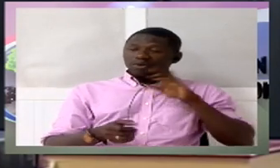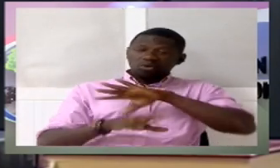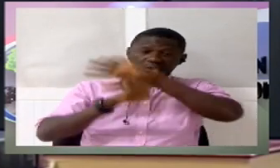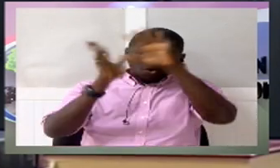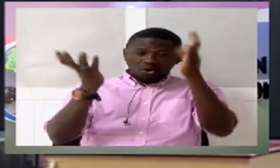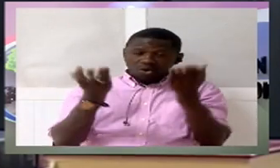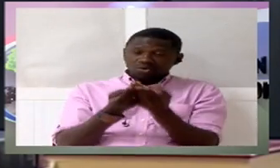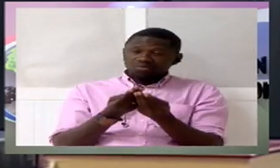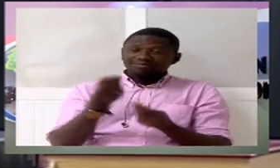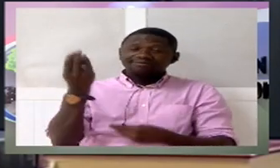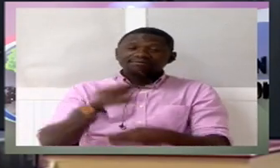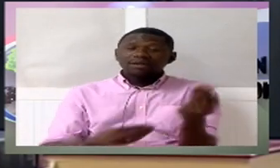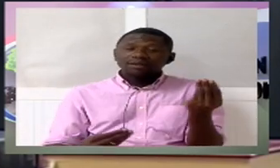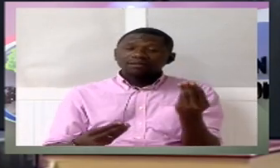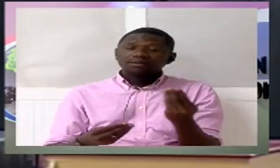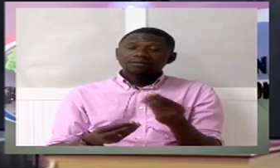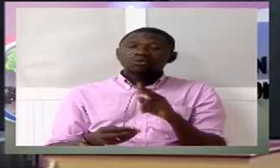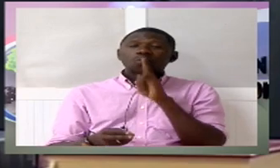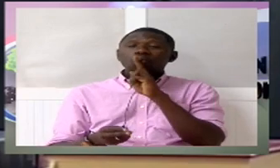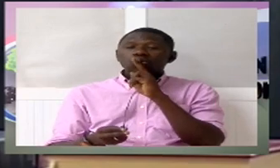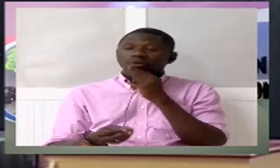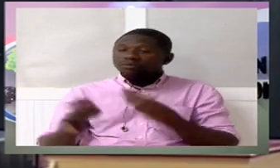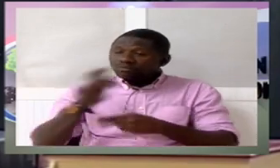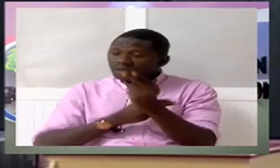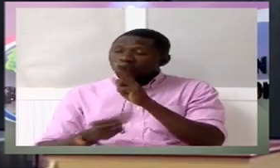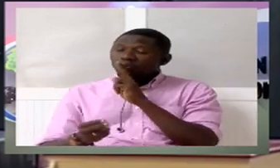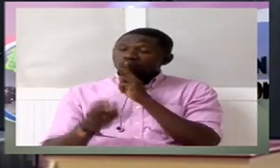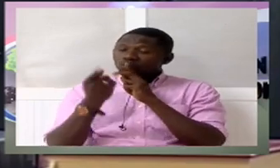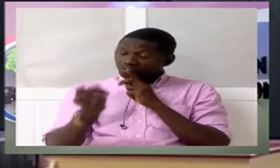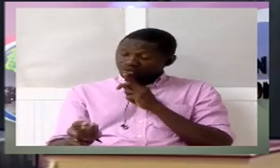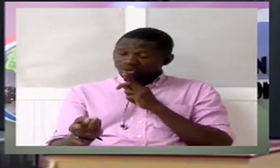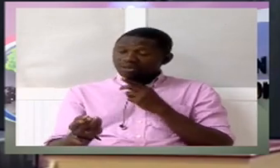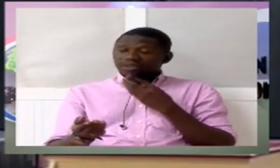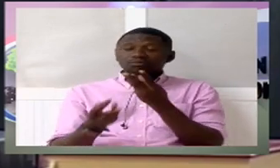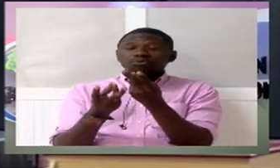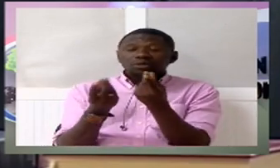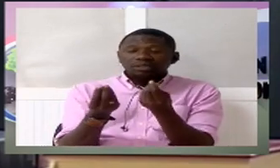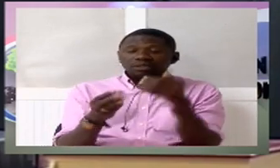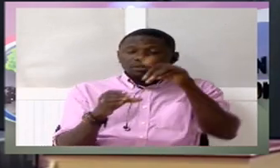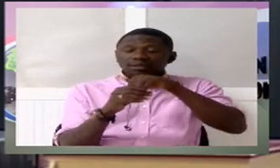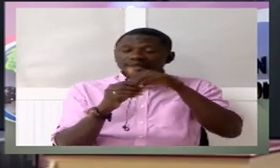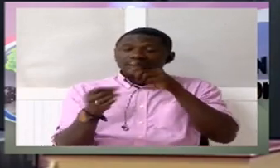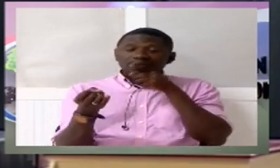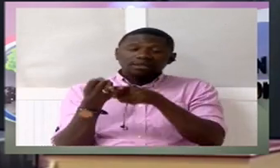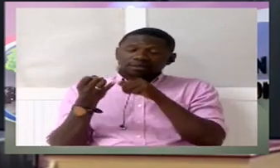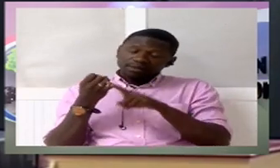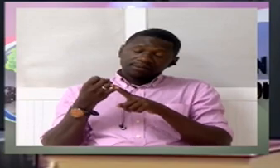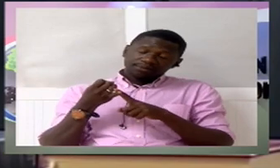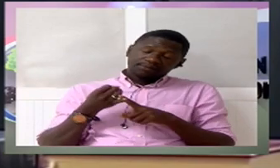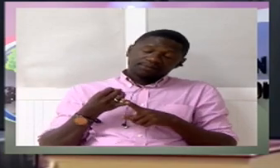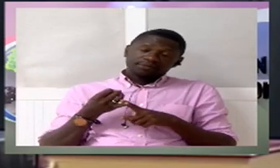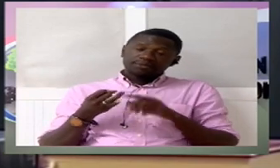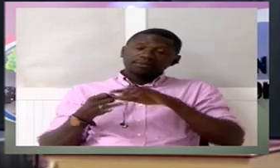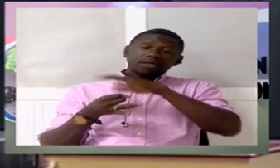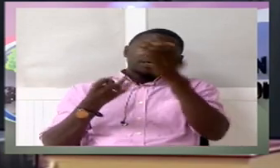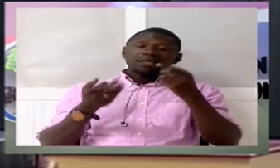sold, to whom they were sold, the amount of money involved, and